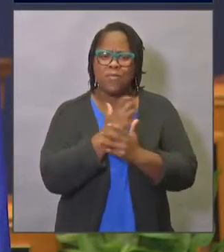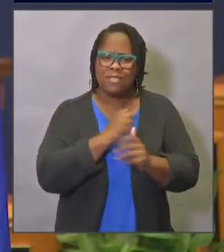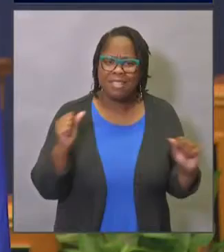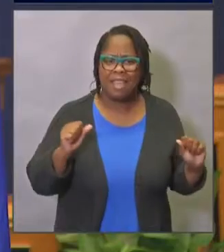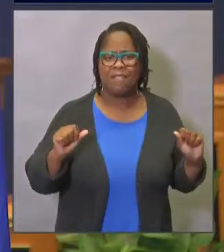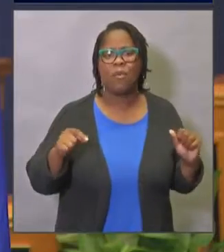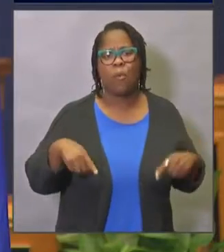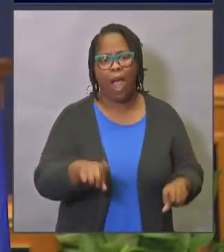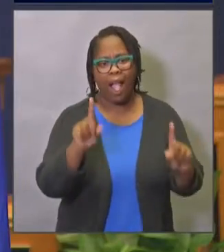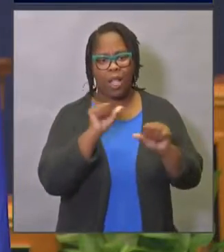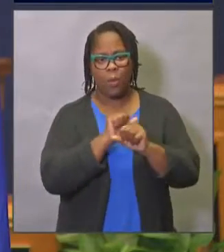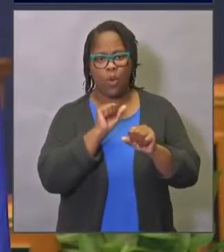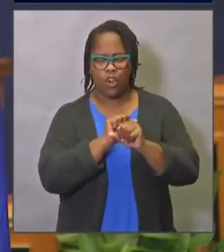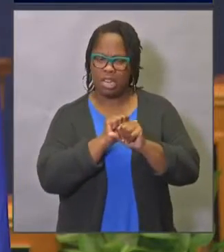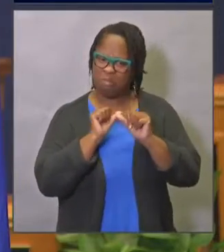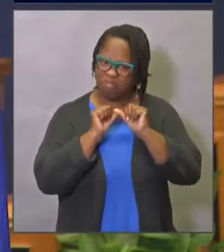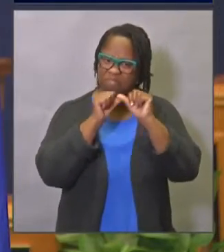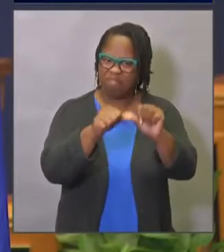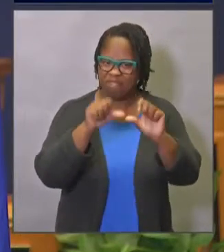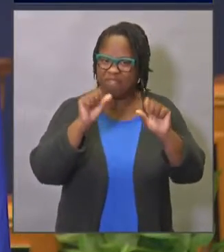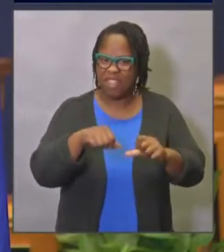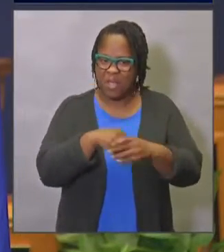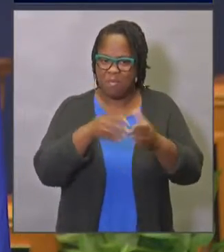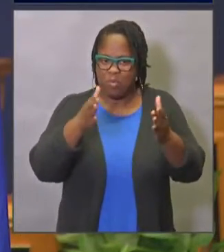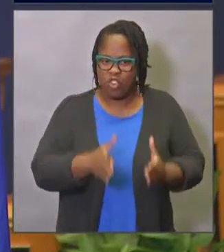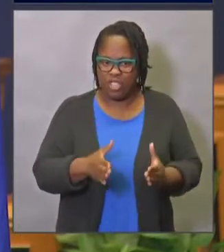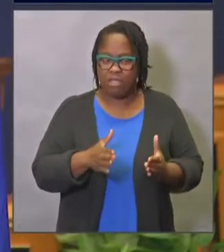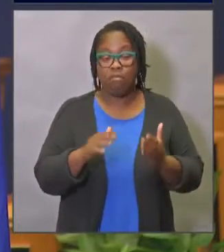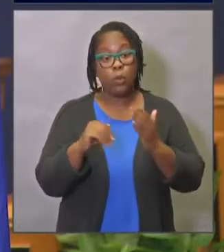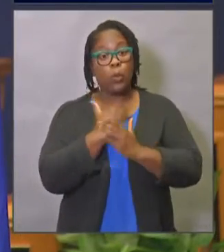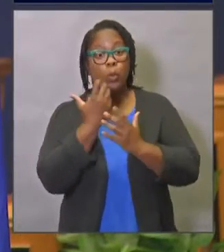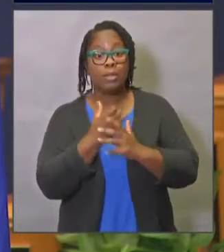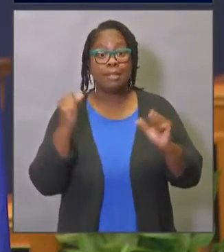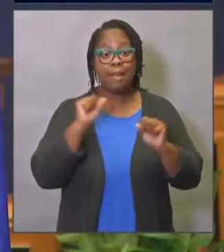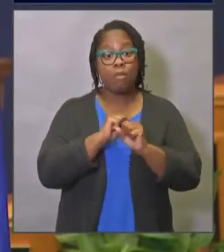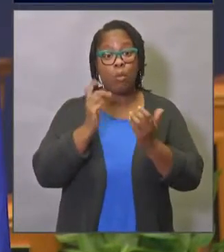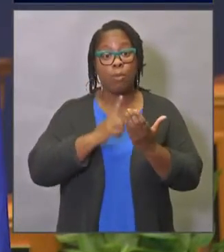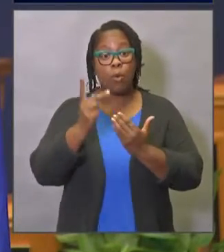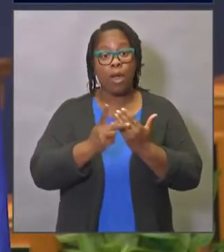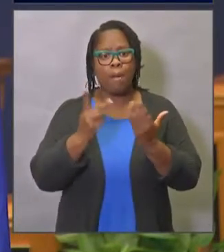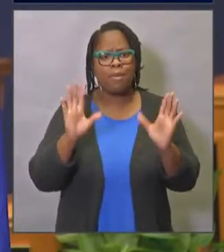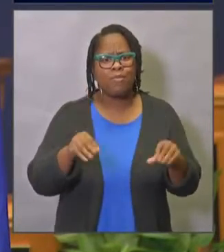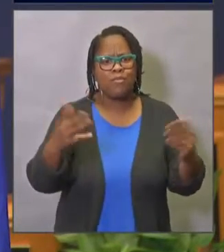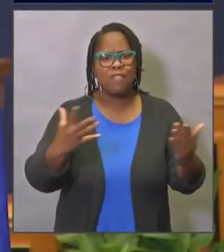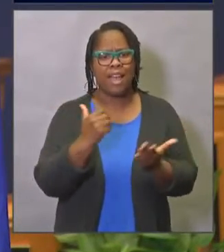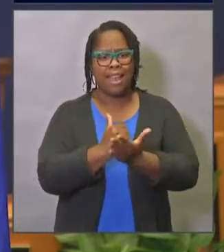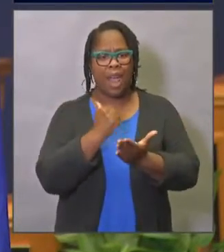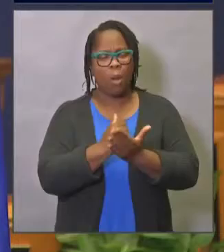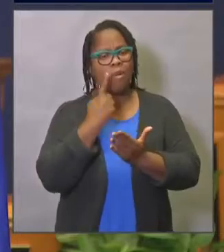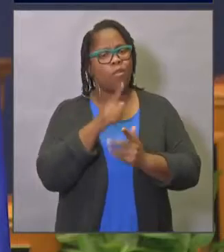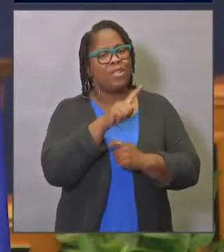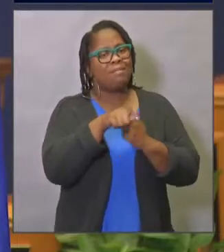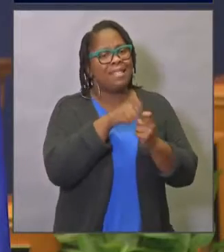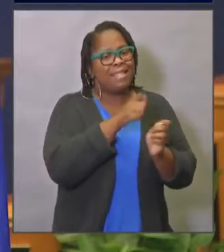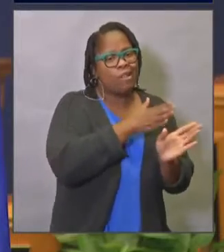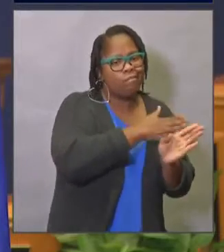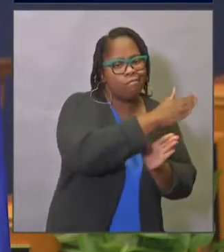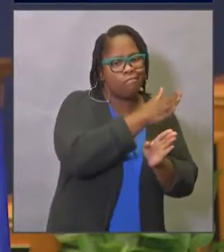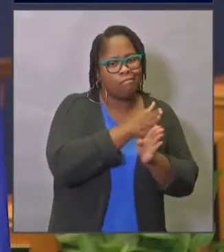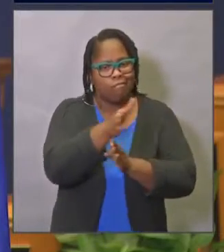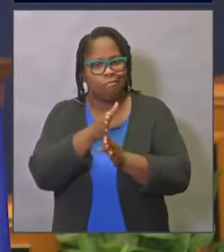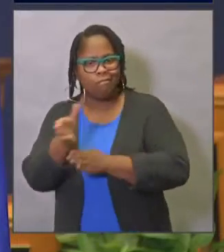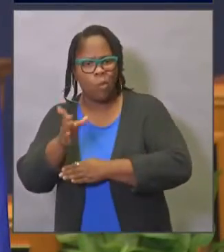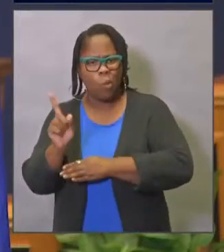allow them to continue working in person. The new Safer at Work program offers help to specific industries that have been